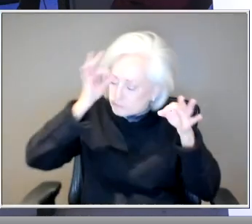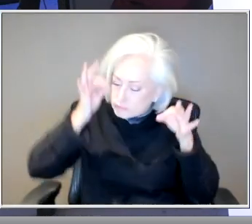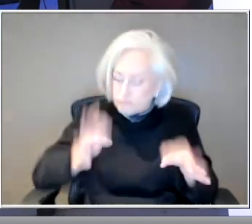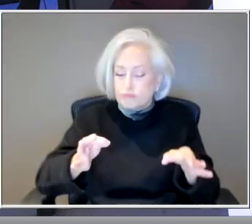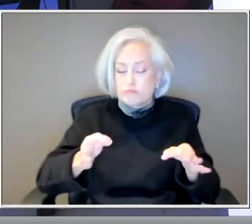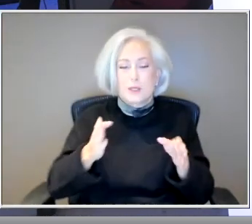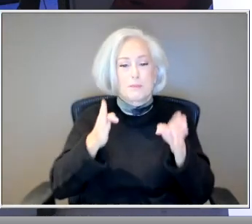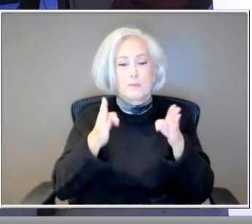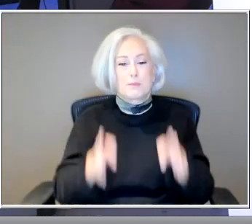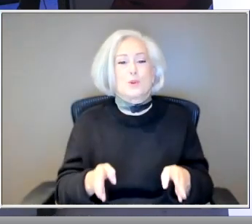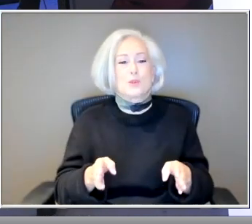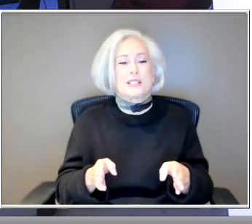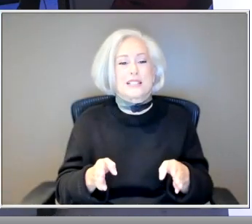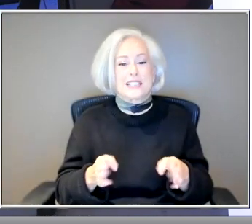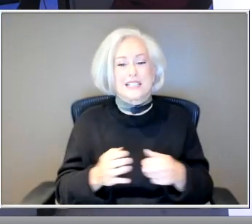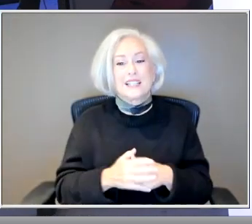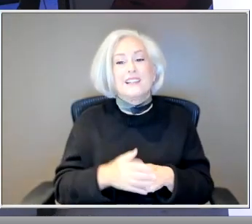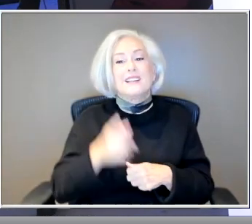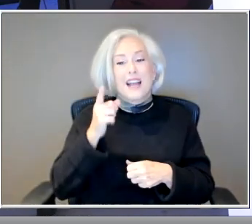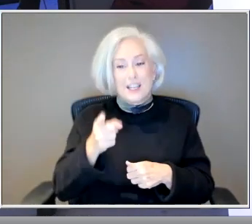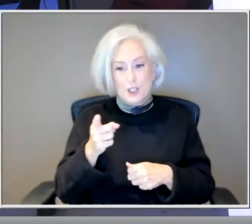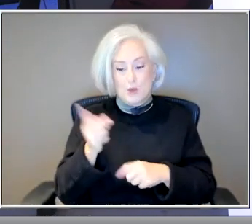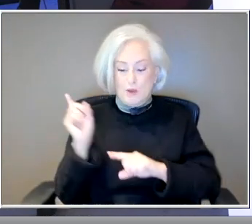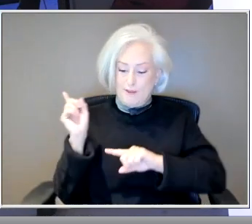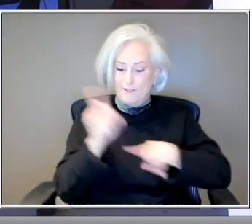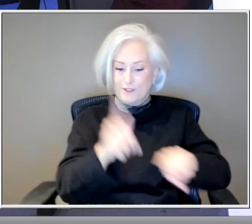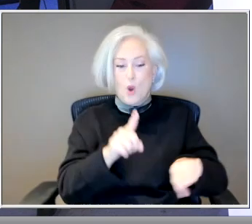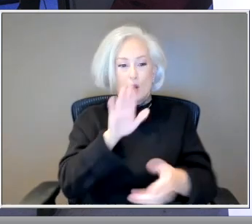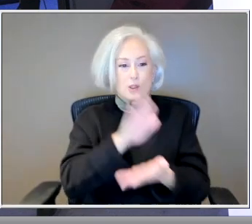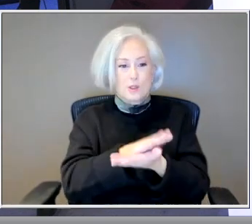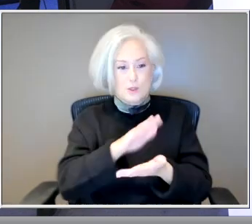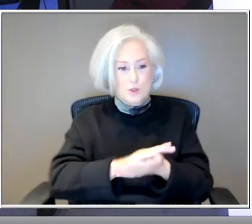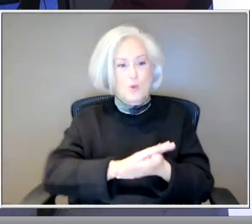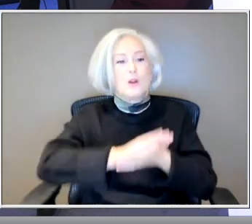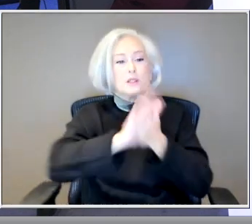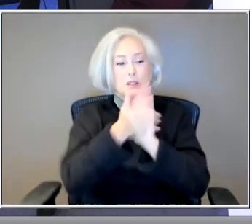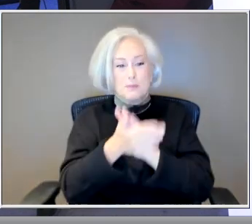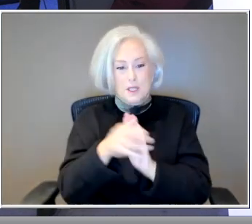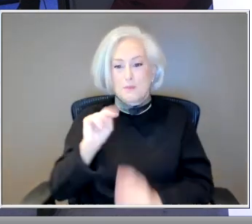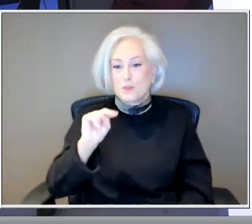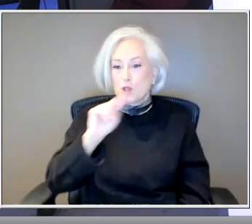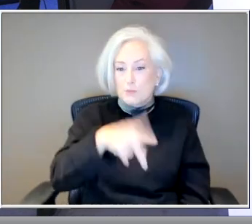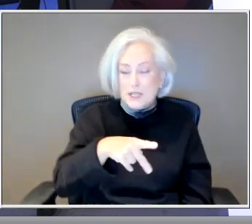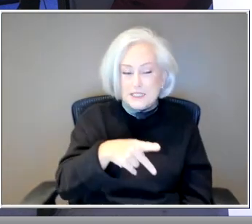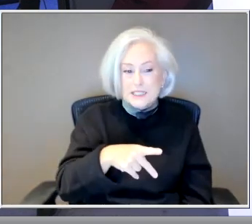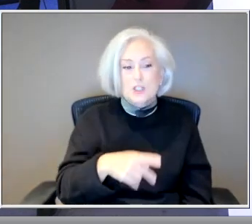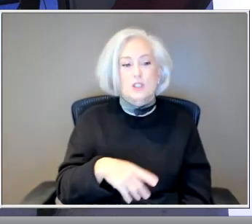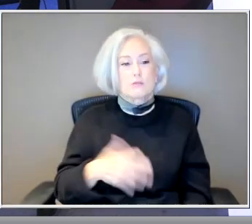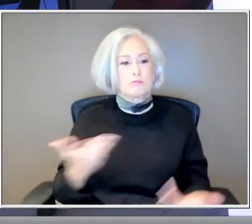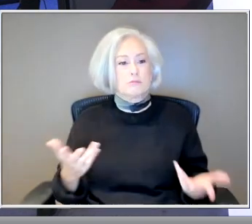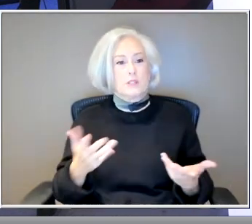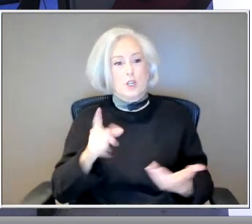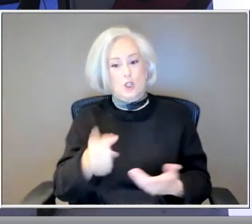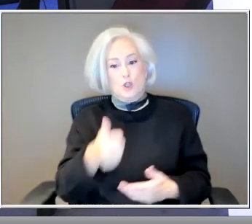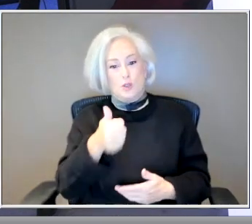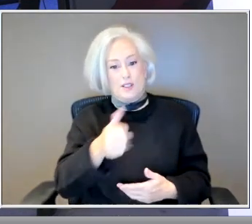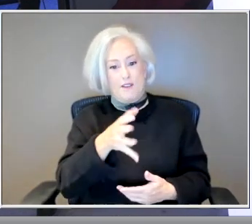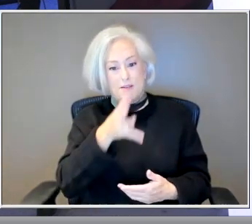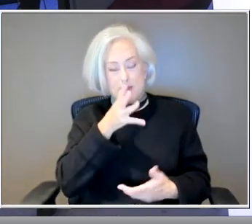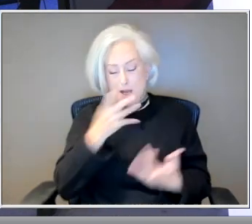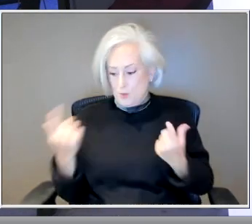knows. And you've gone back to school to become a nurse practitioner, you're a mom, so how do you juggle it all? Grit.